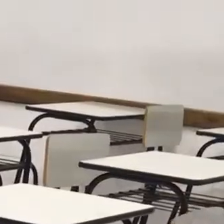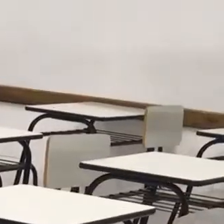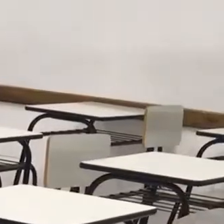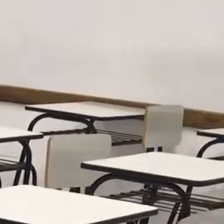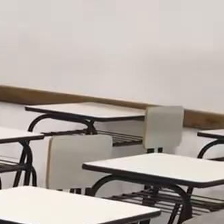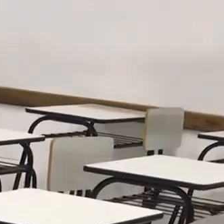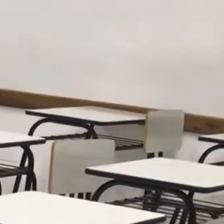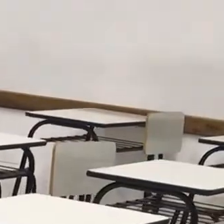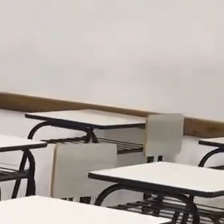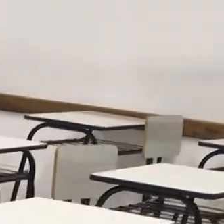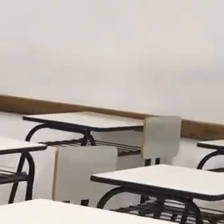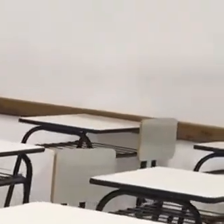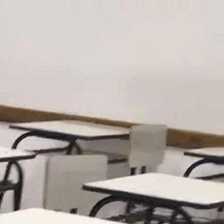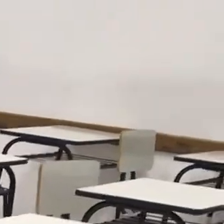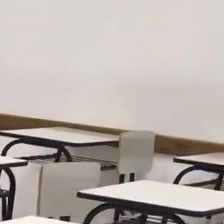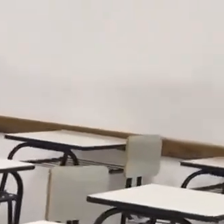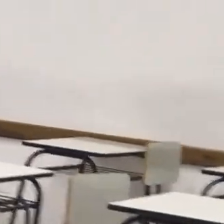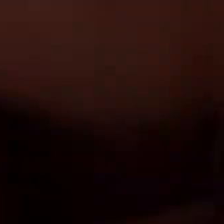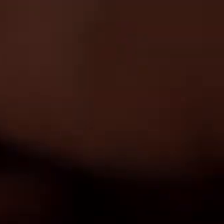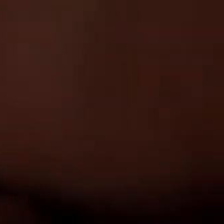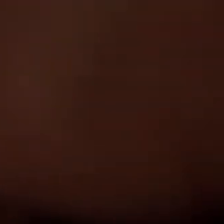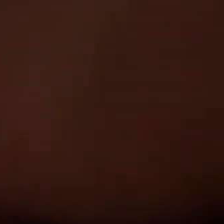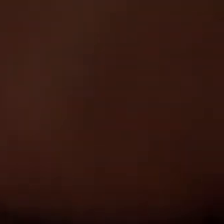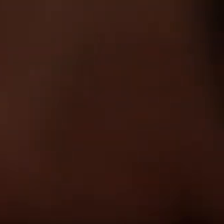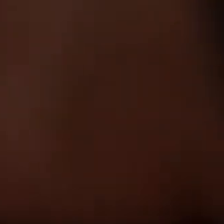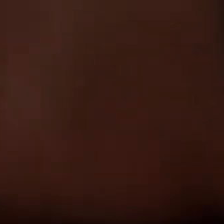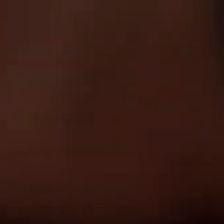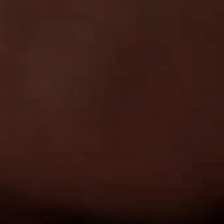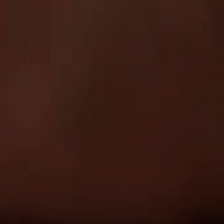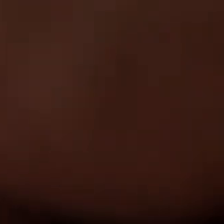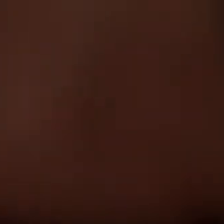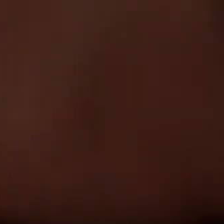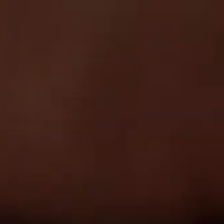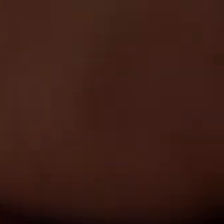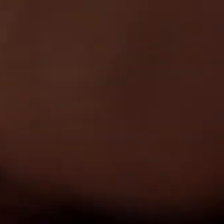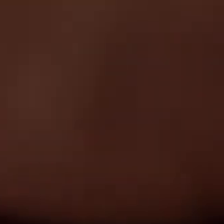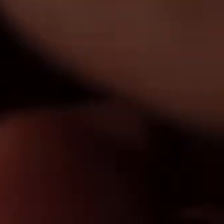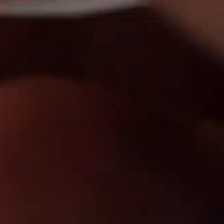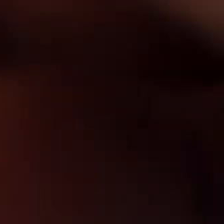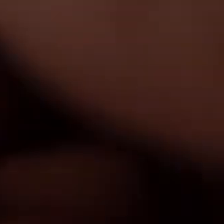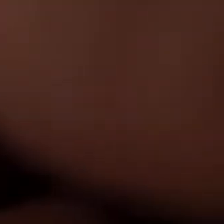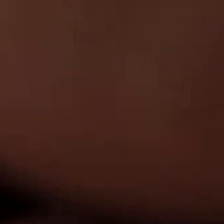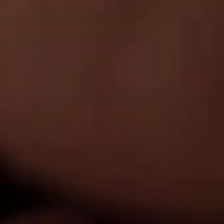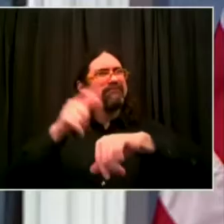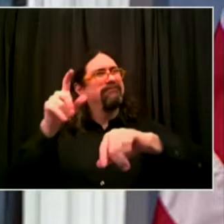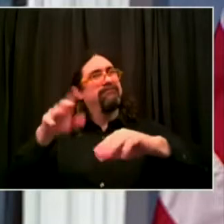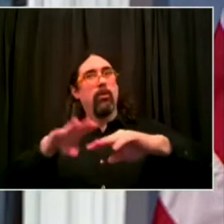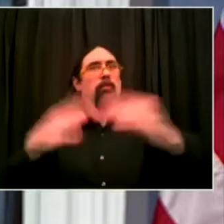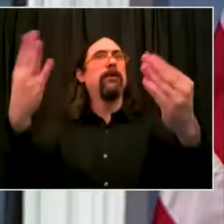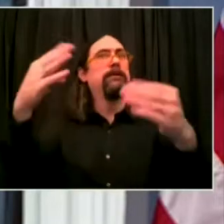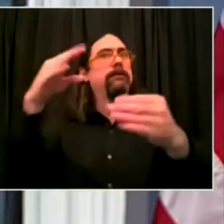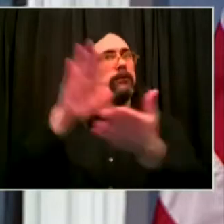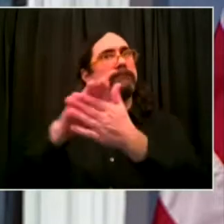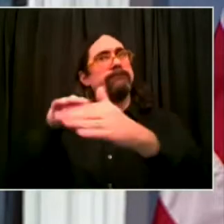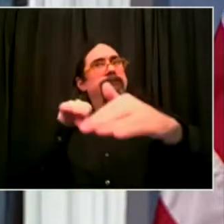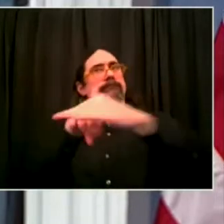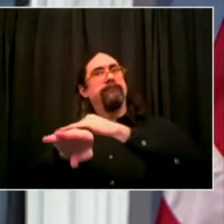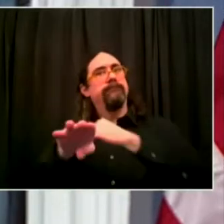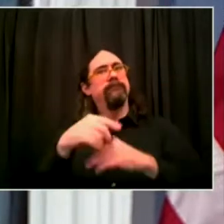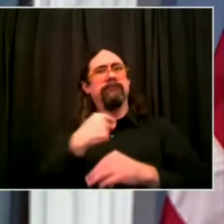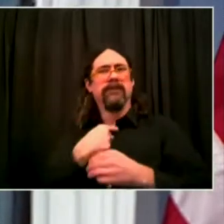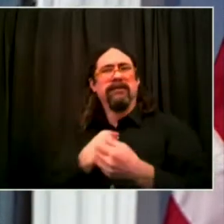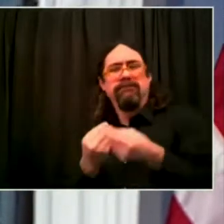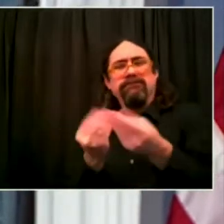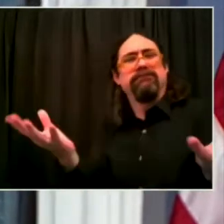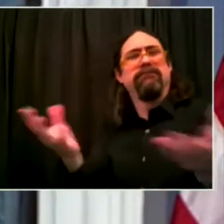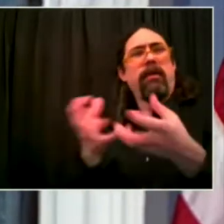opted for in-person learning last September. They will return to classrooms starting February 25th. City officials say schools are